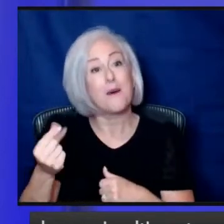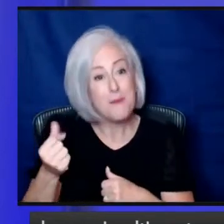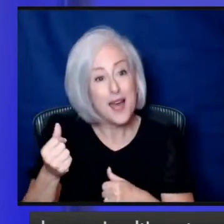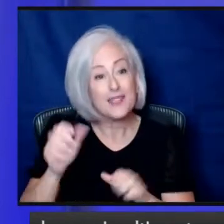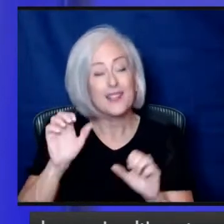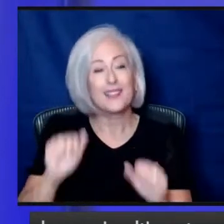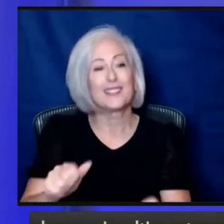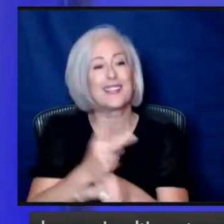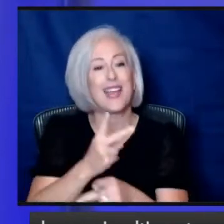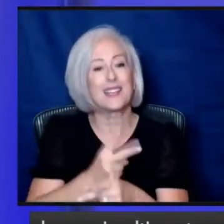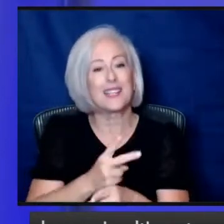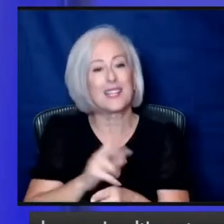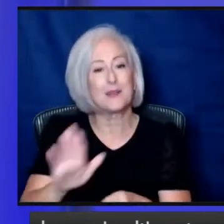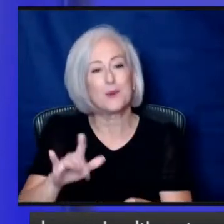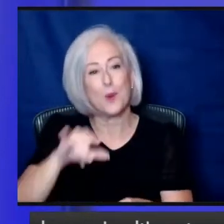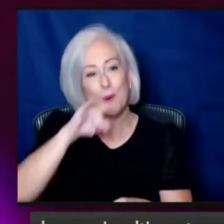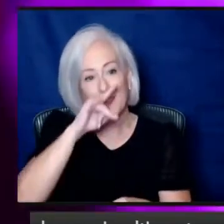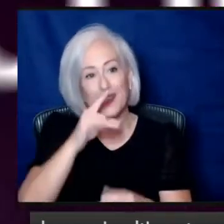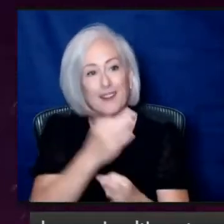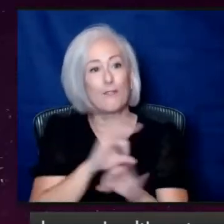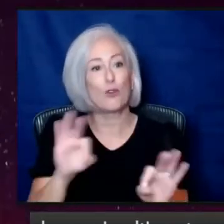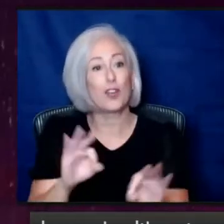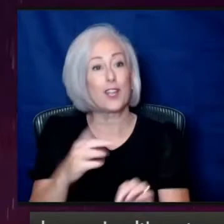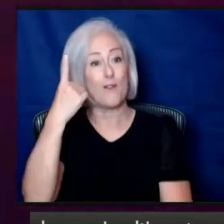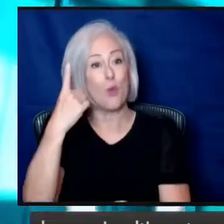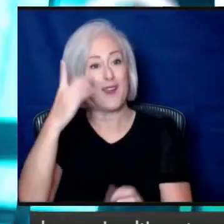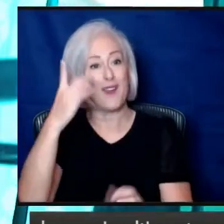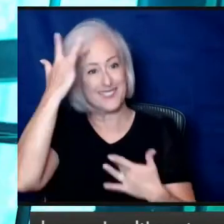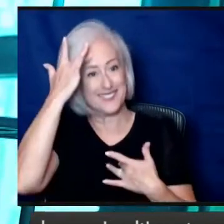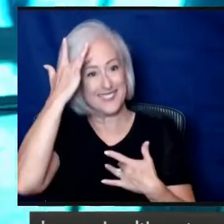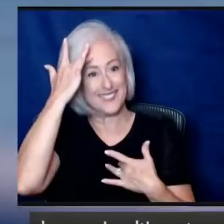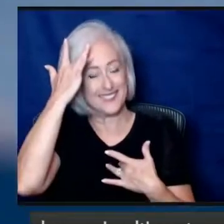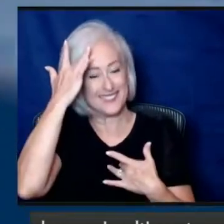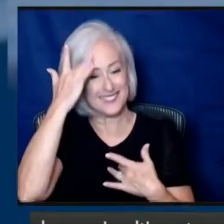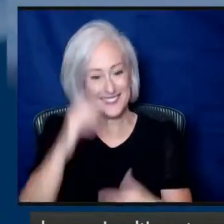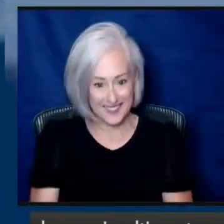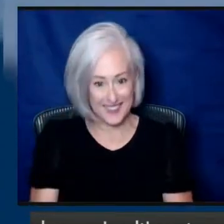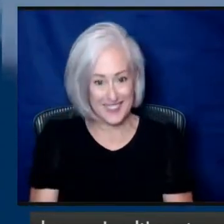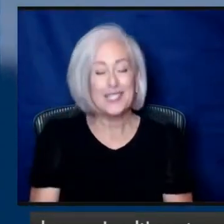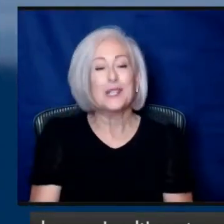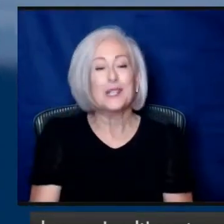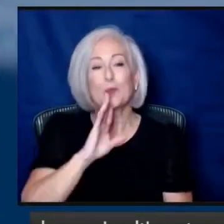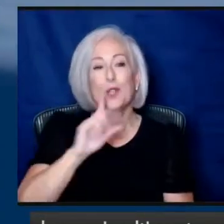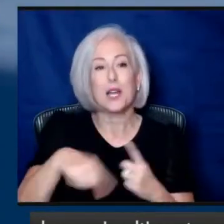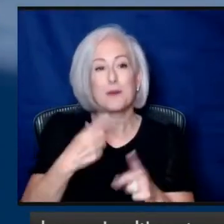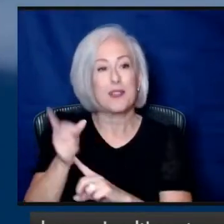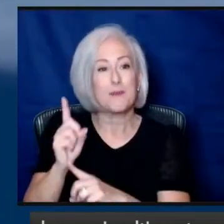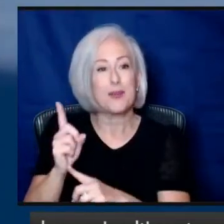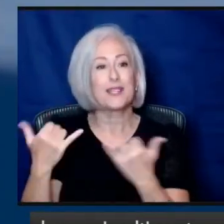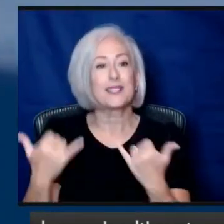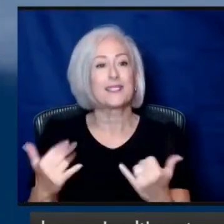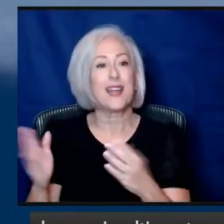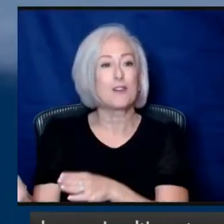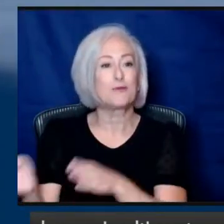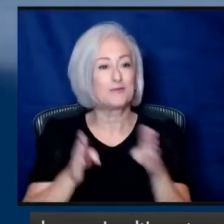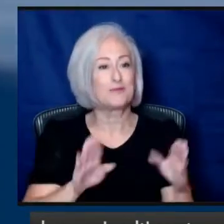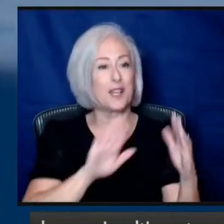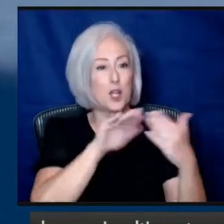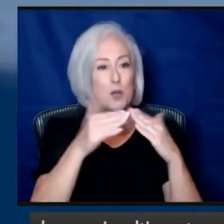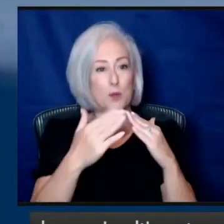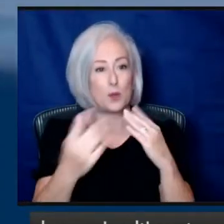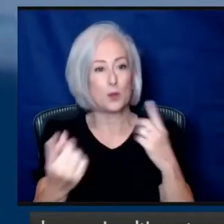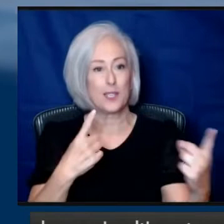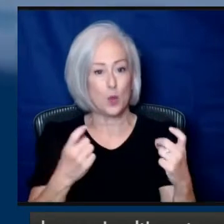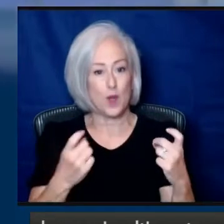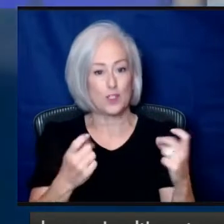one disease. So we're going to get to that in a minute. We also want to go to your questions from our community. Let me check it out here. I know